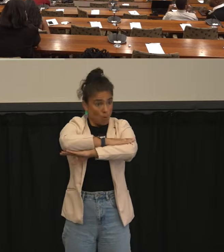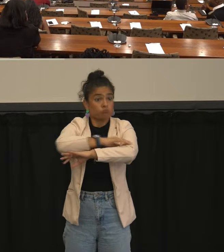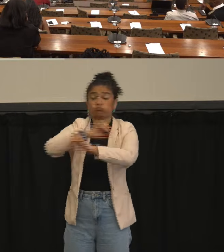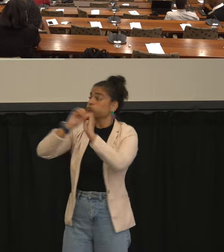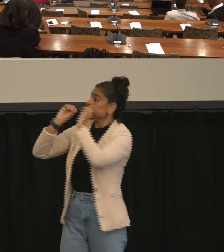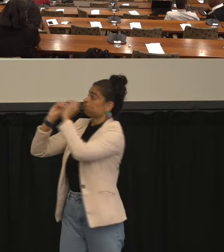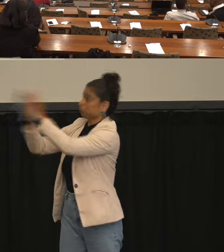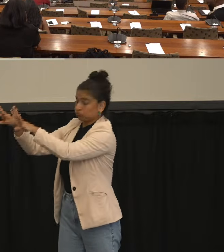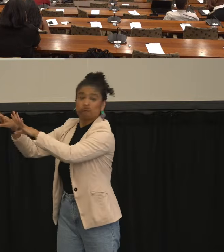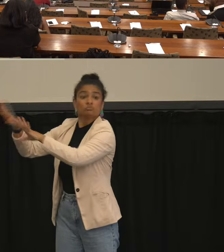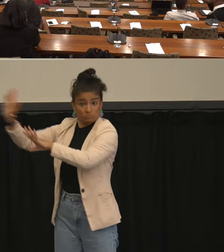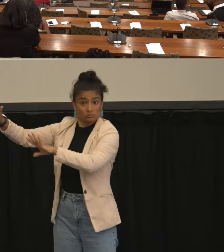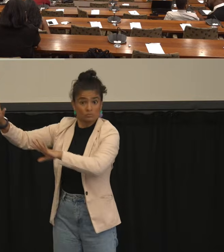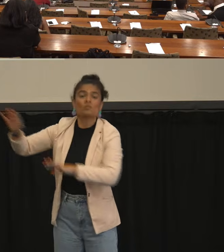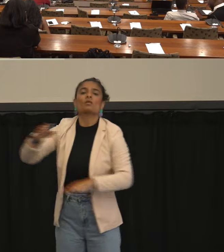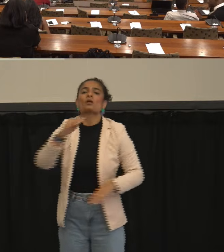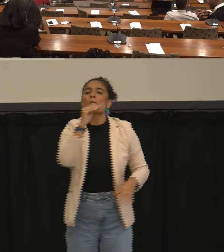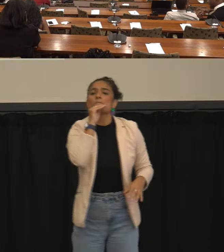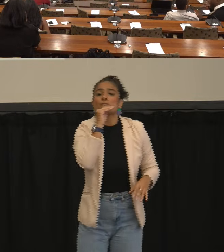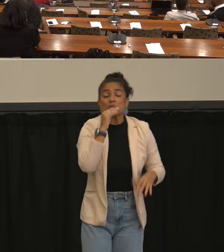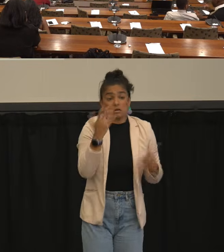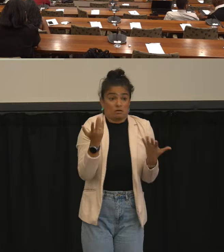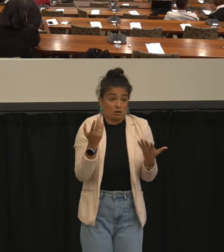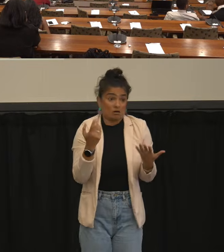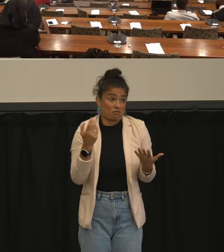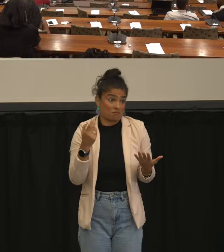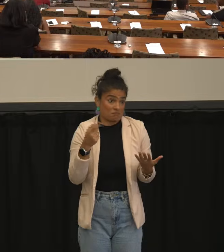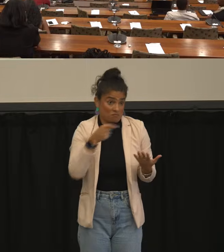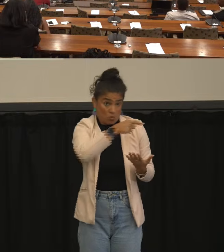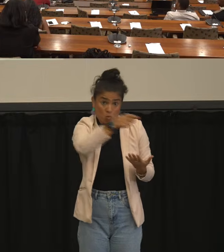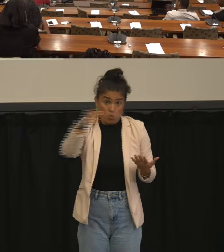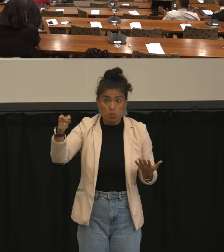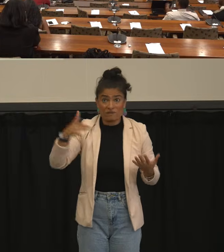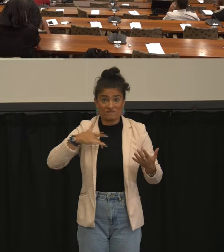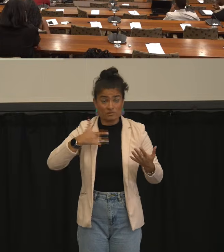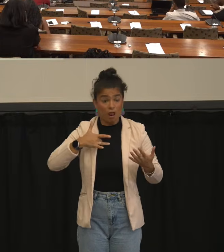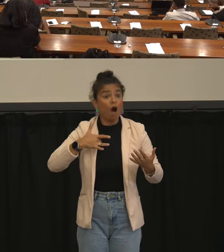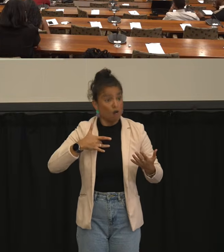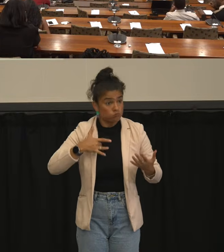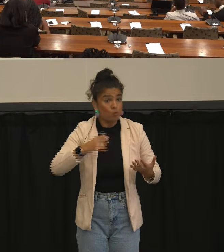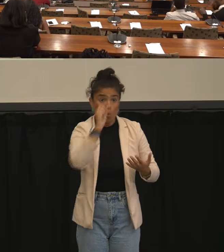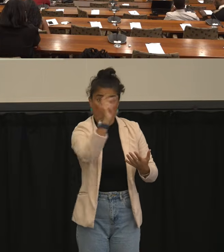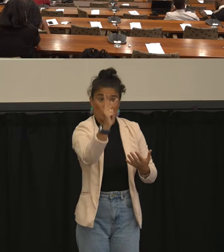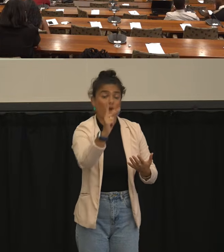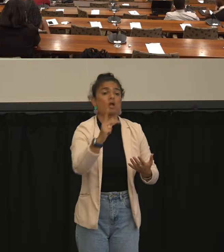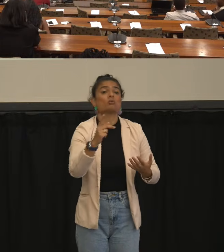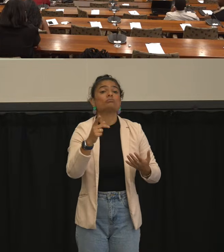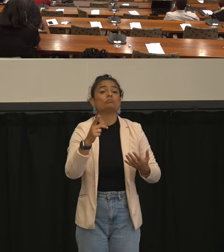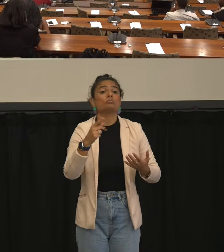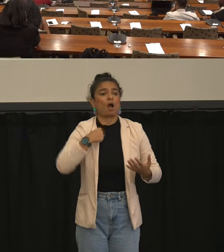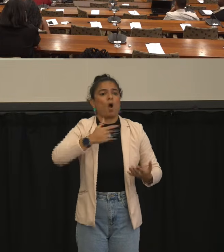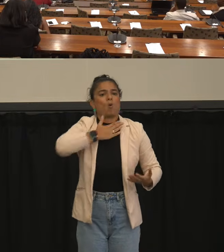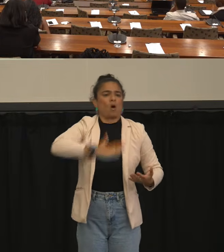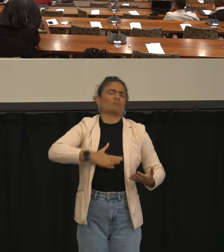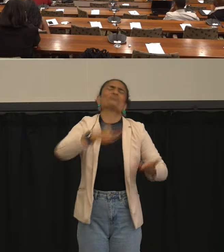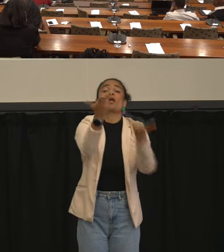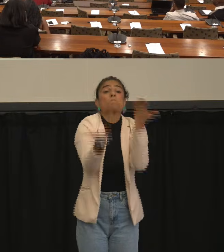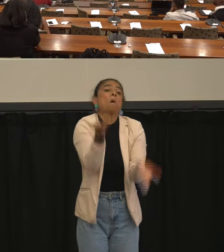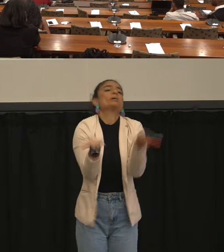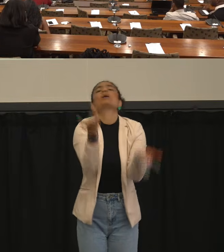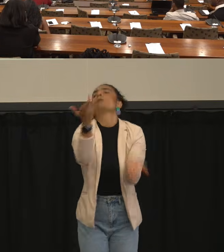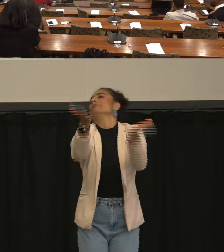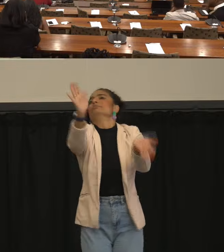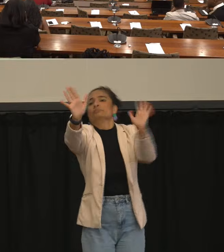But SADiLaR is here to offer that bank, that platform for us to house everyone's information as